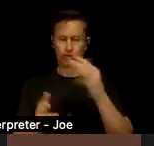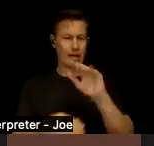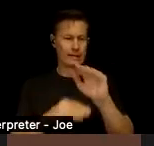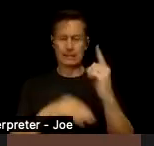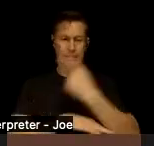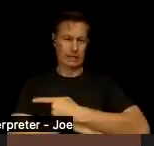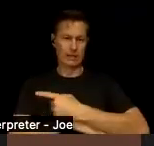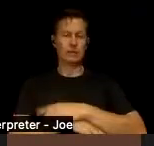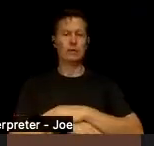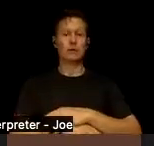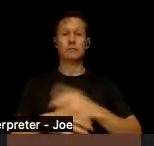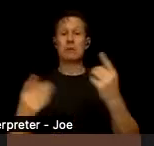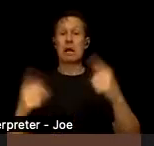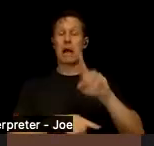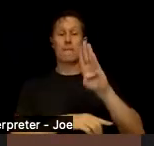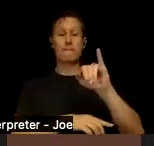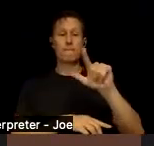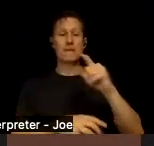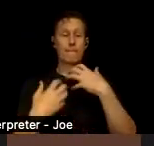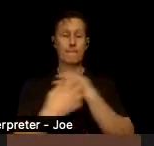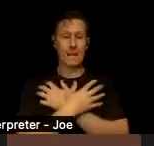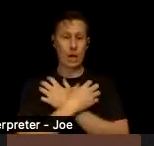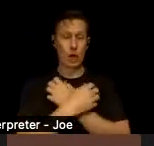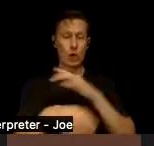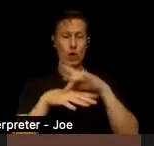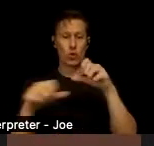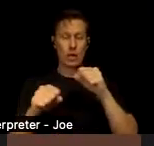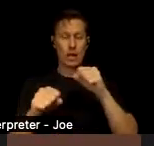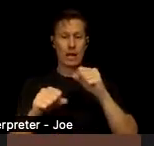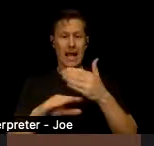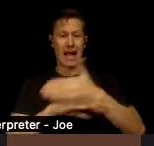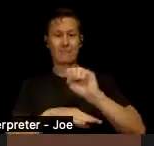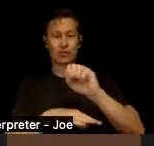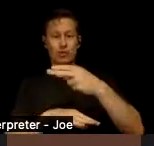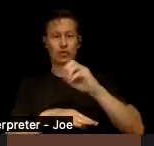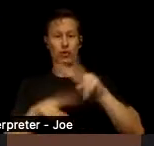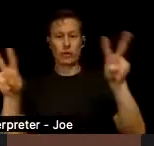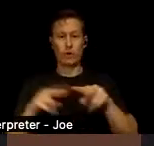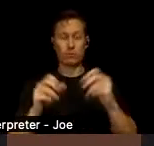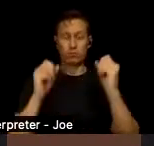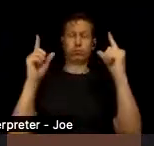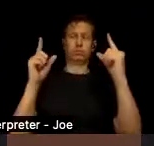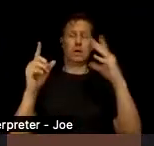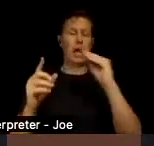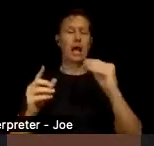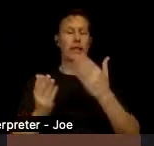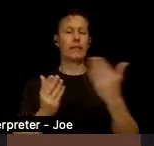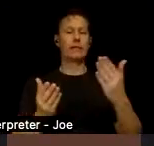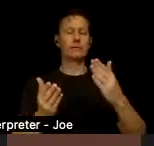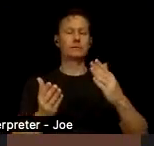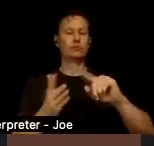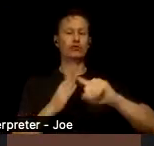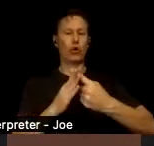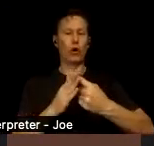When the Big Bear earthquake or aftershock hit, it woke the valley up and things really started to begin to move and